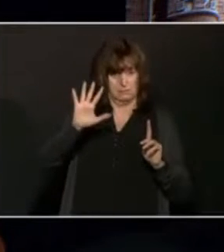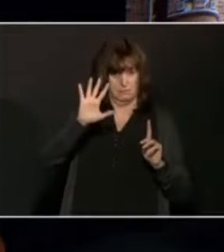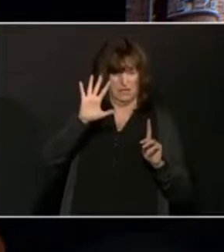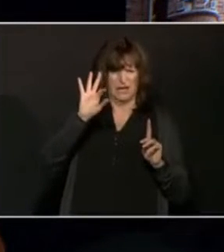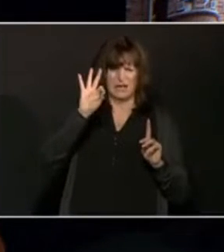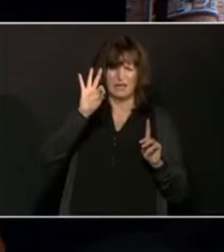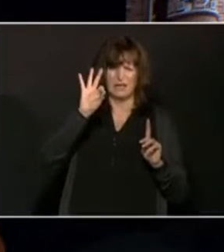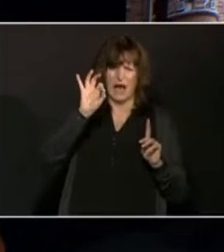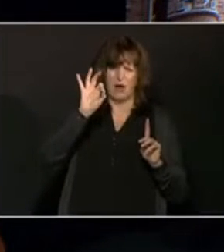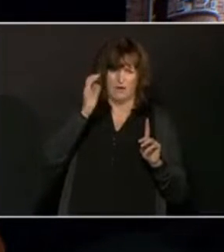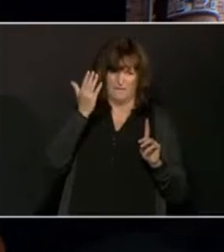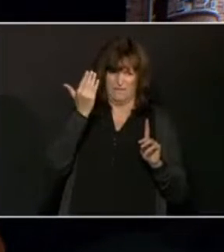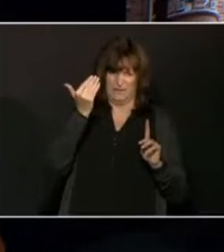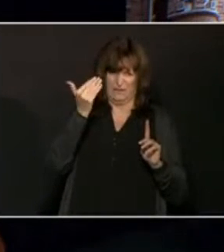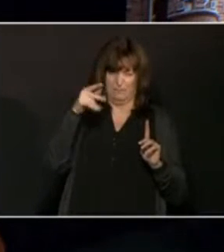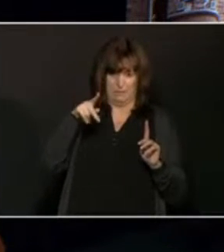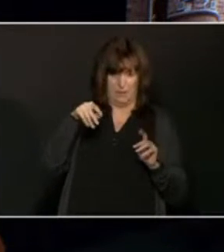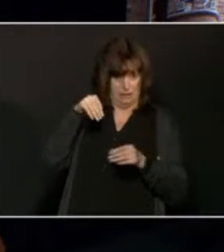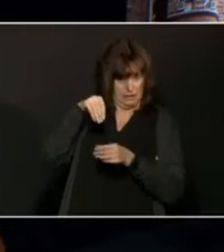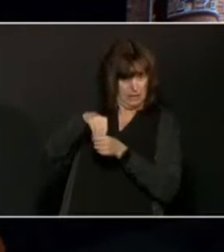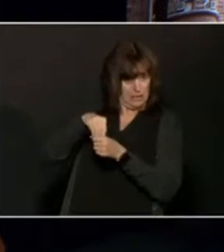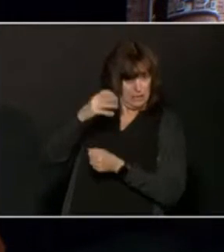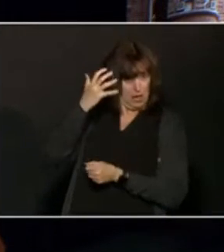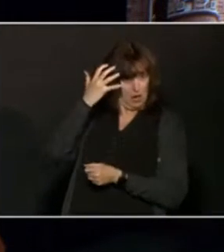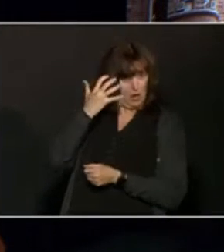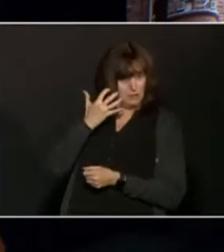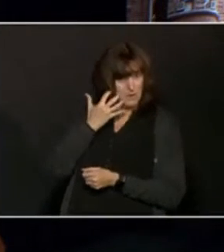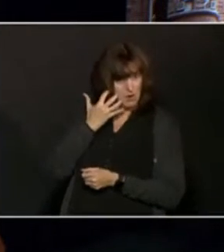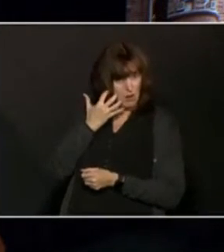the Financial Accountability Office released a report saying there was